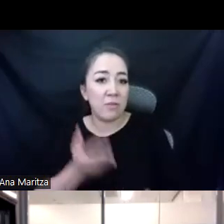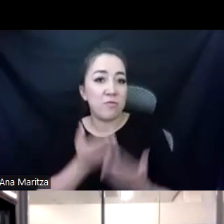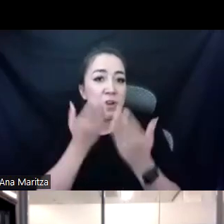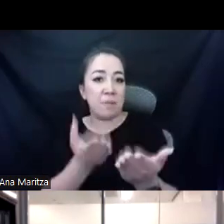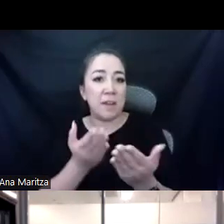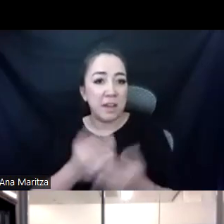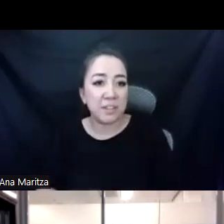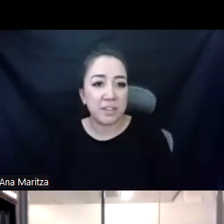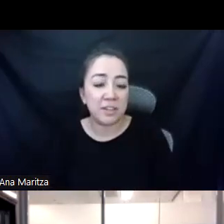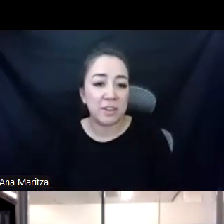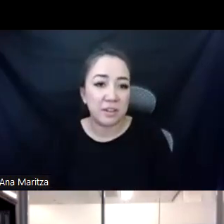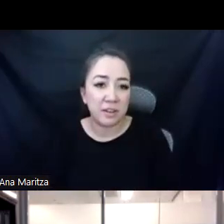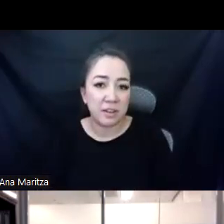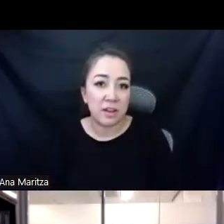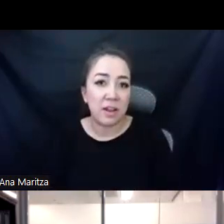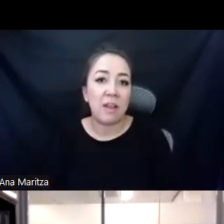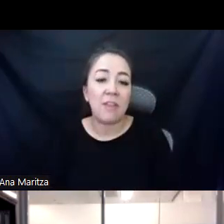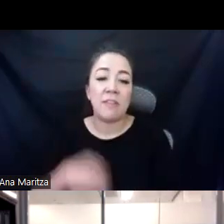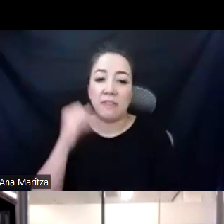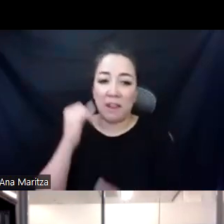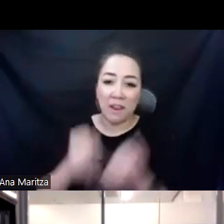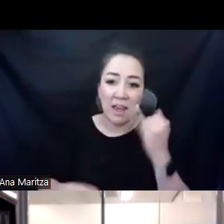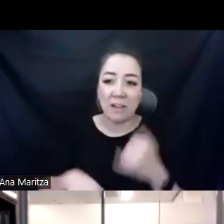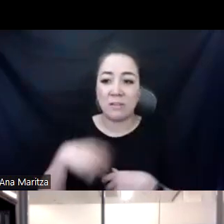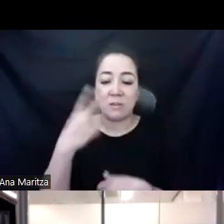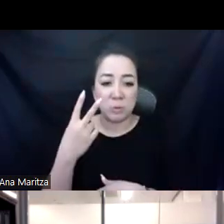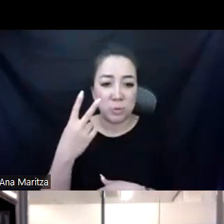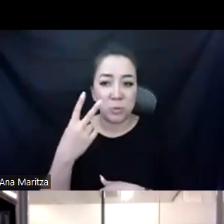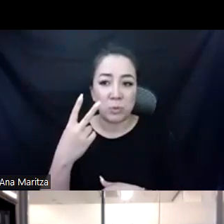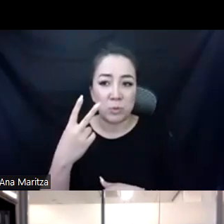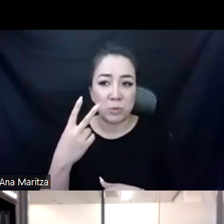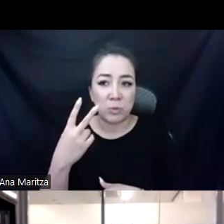recommendation. And then the last two that